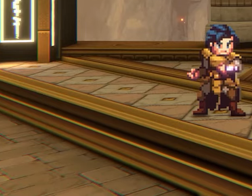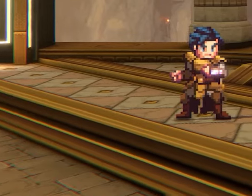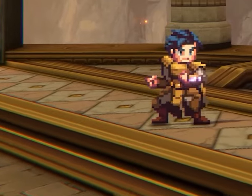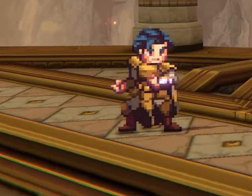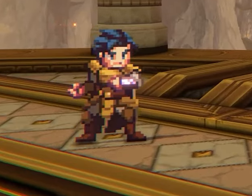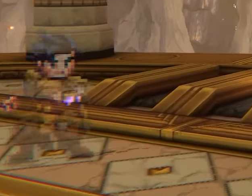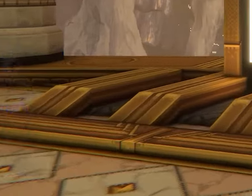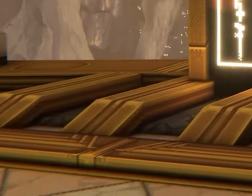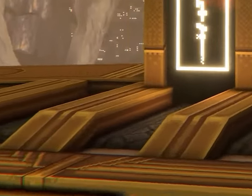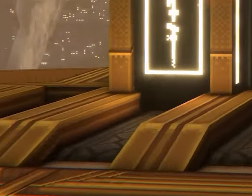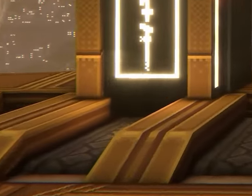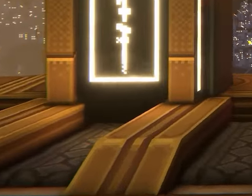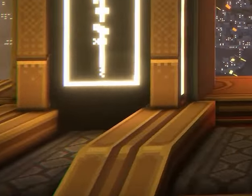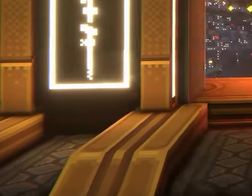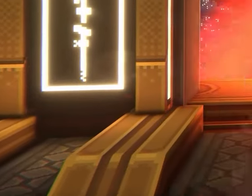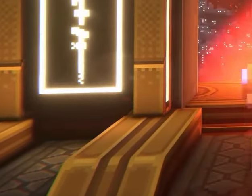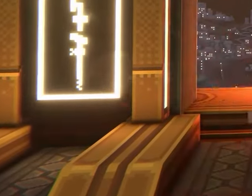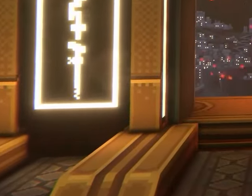No!